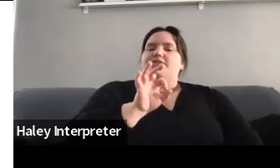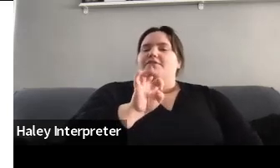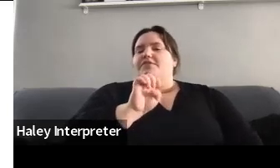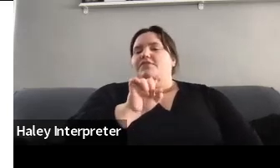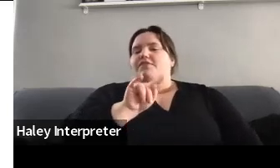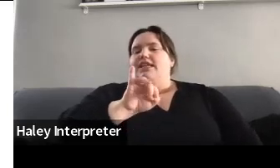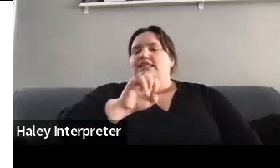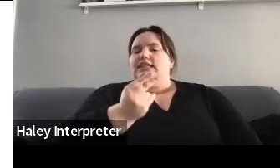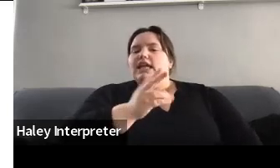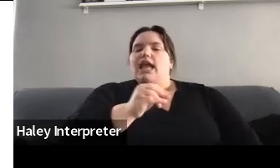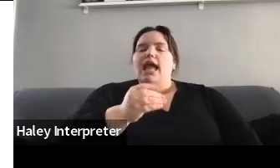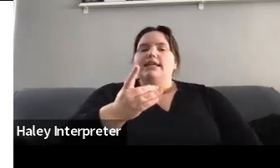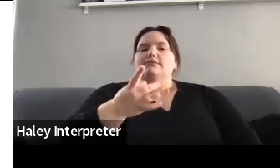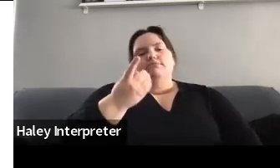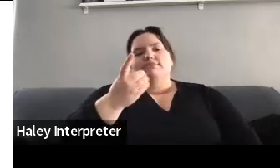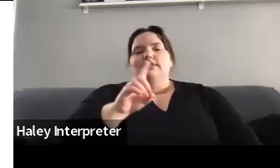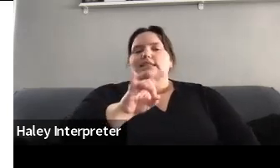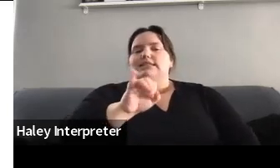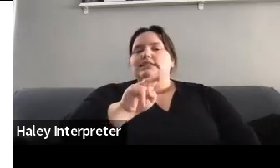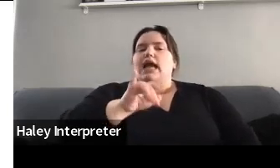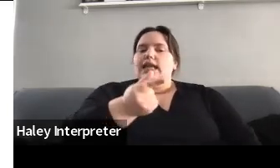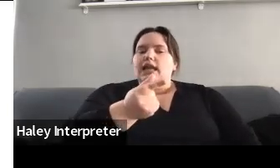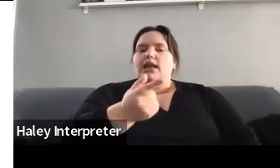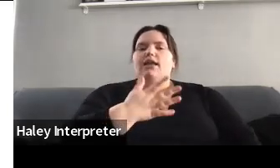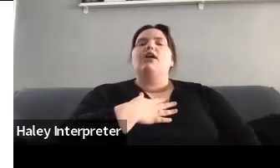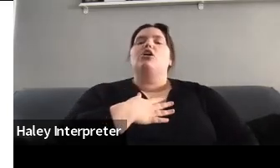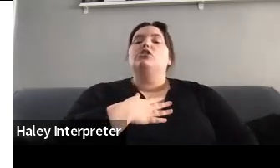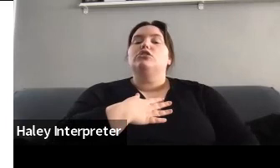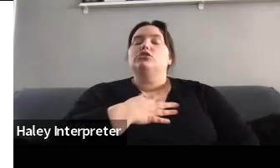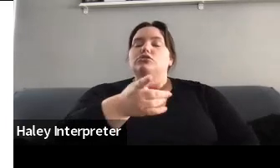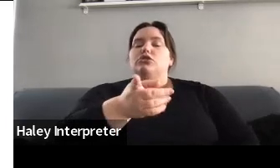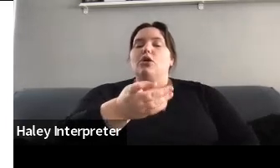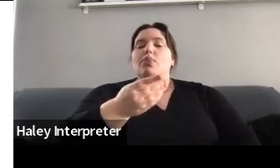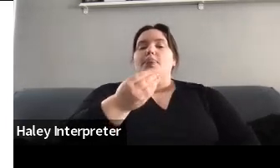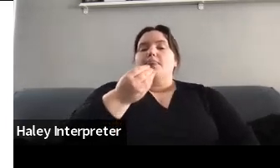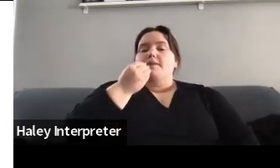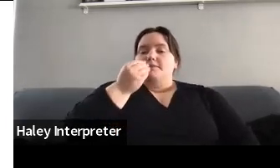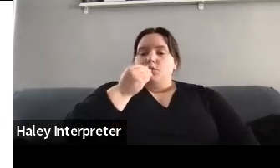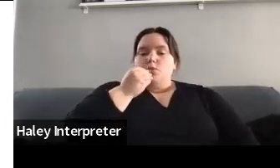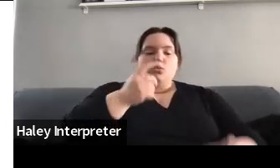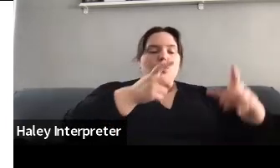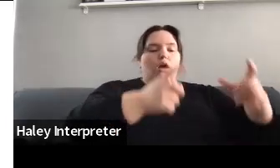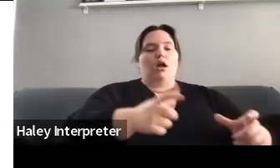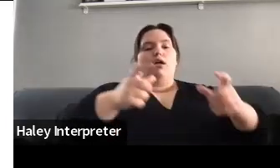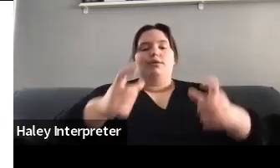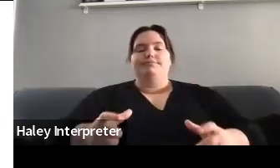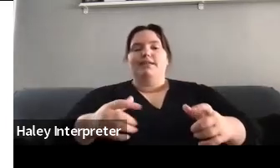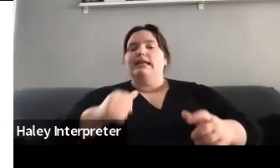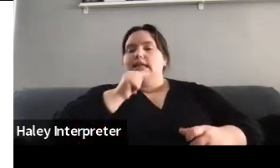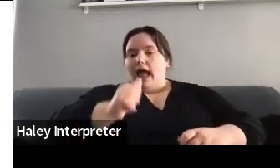really helpful if you're in a position where you're not able to bend down to put the food bowls on the floor.